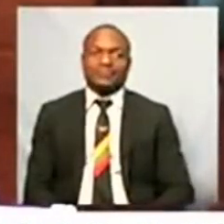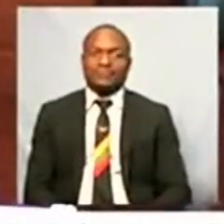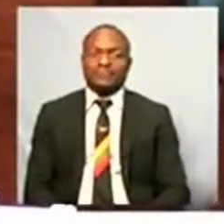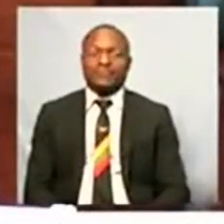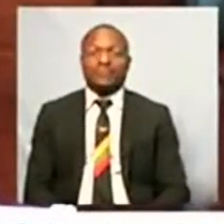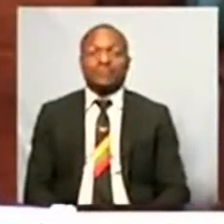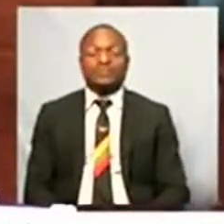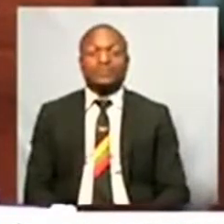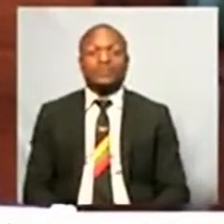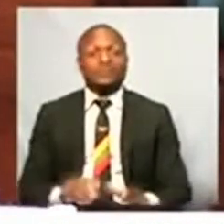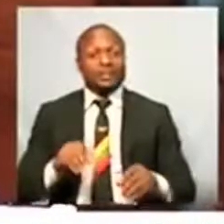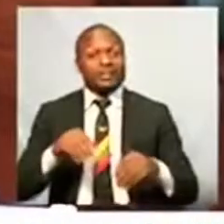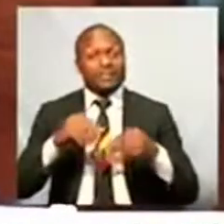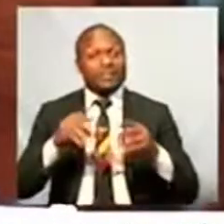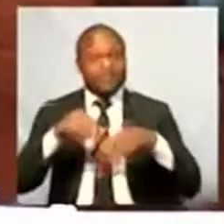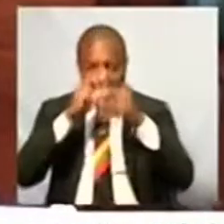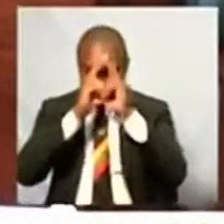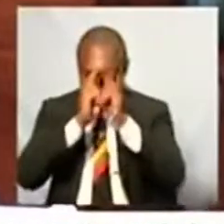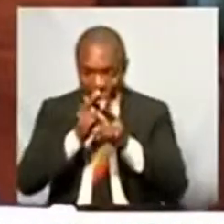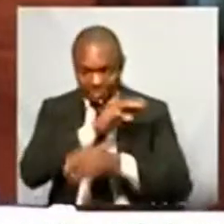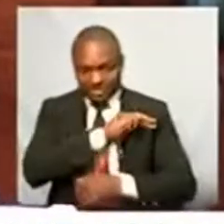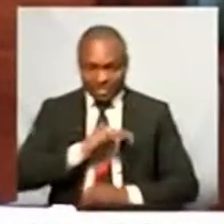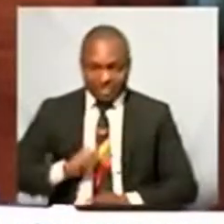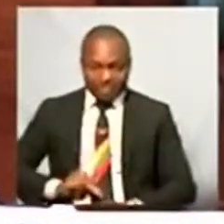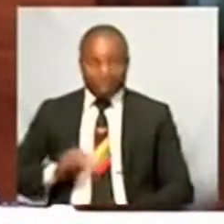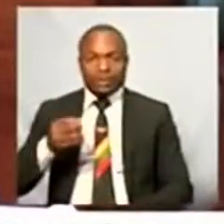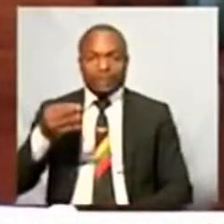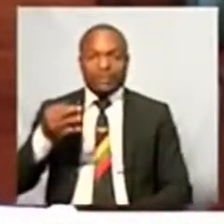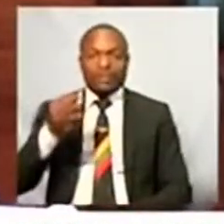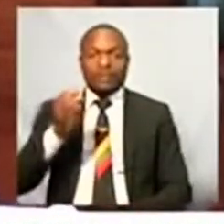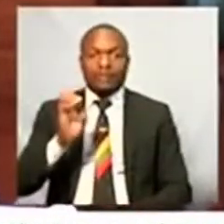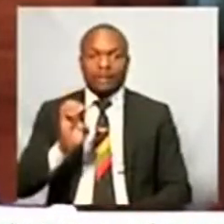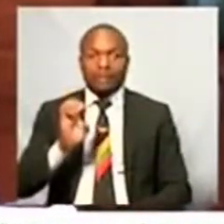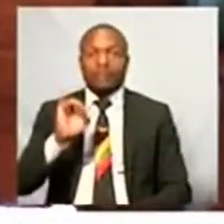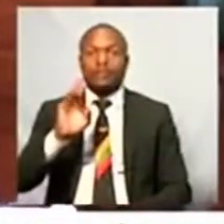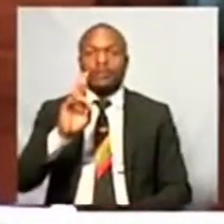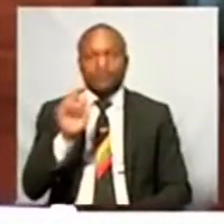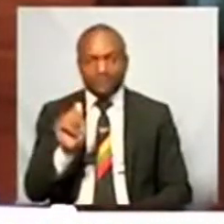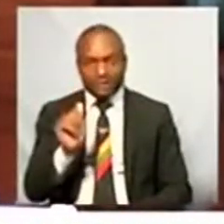We can call you later. The Honourable Member for Fera.